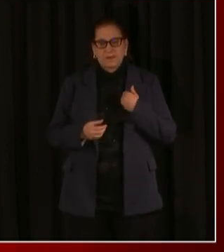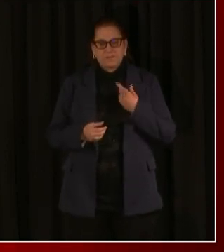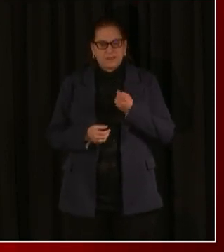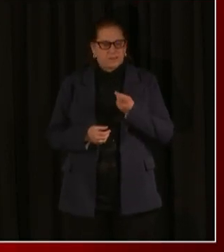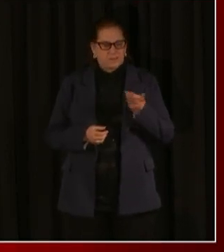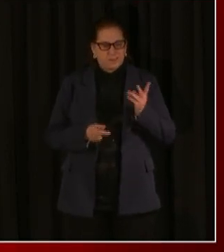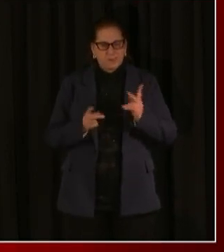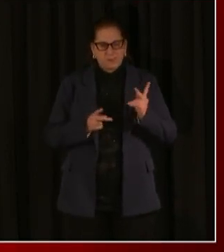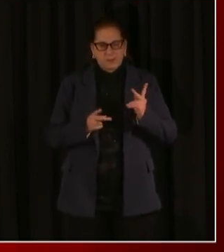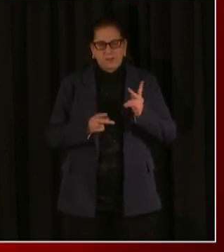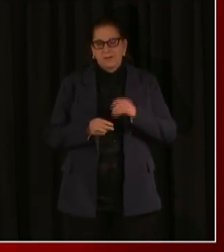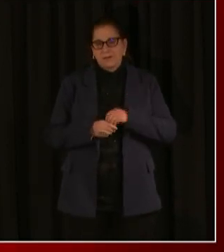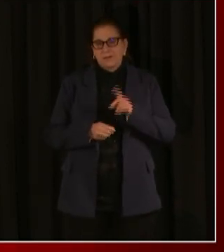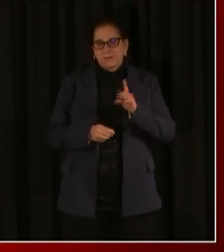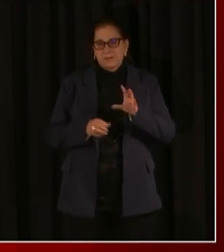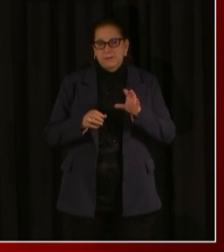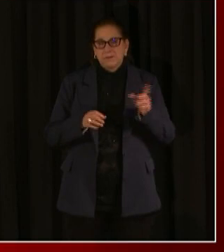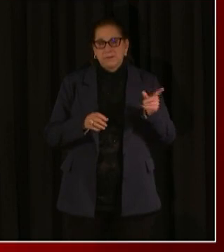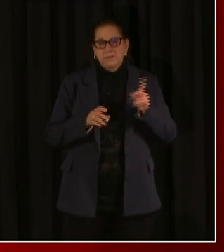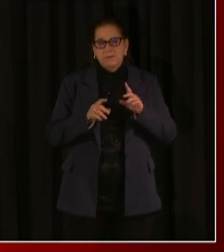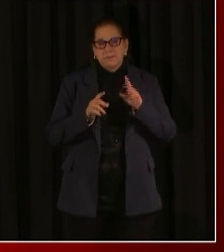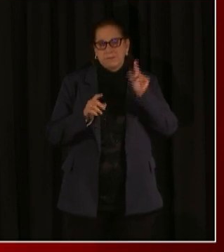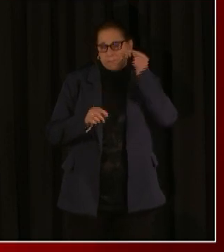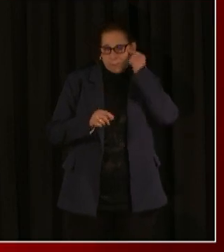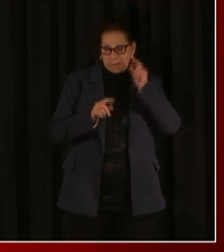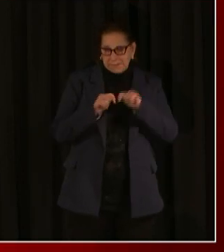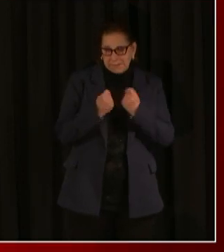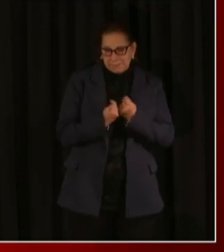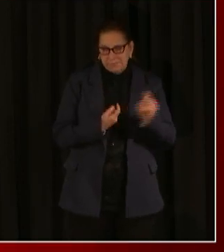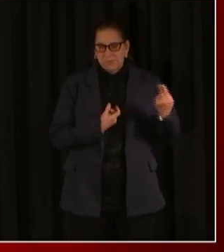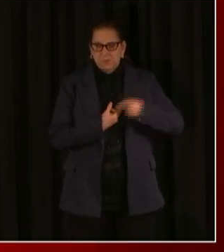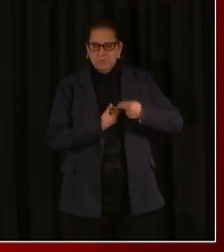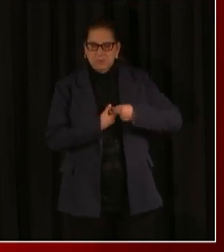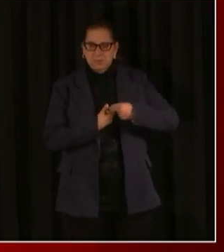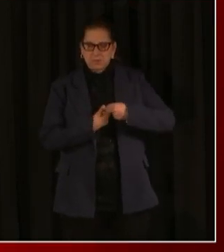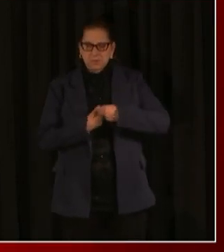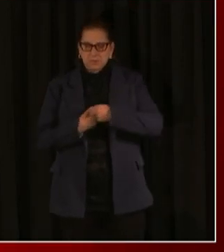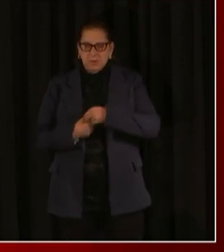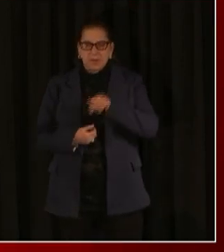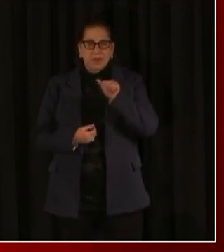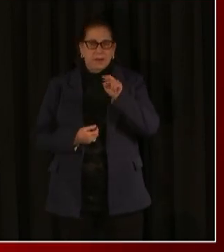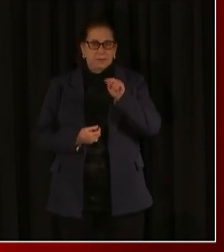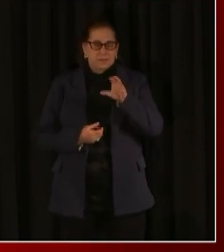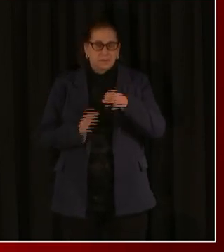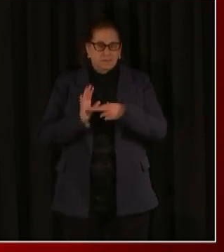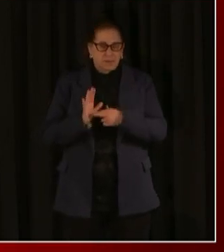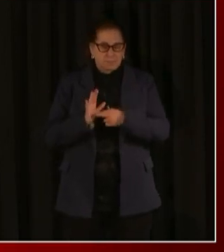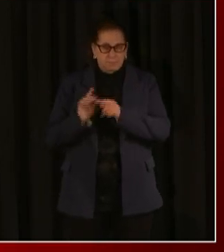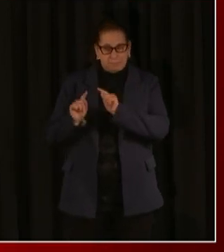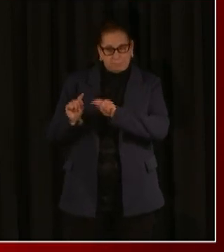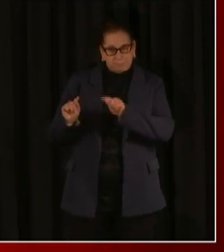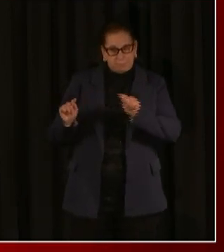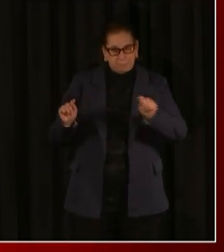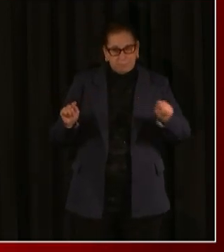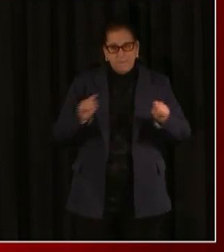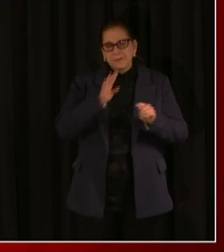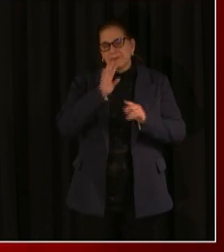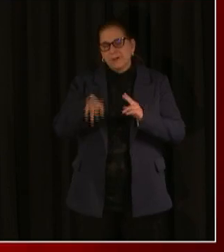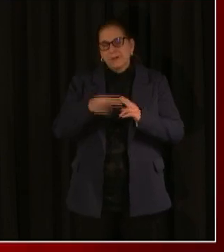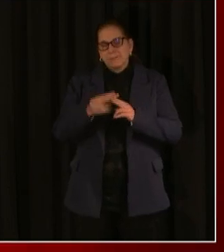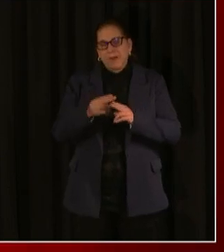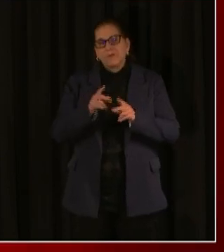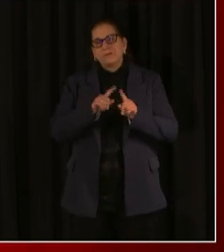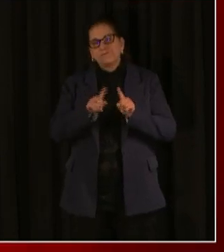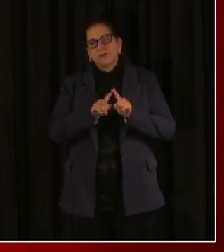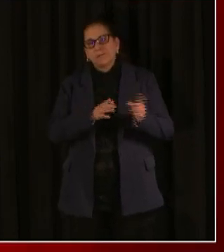questions related to the vaccination efforts here in the district. We're going to give it just a few seconds because I